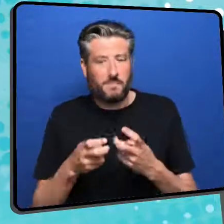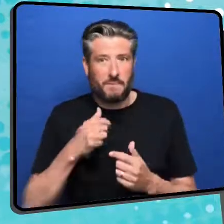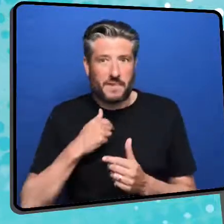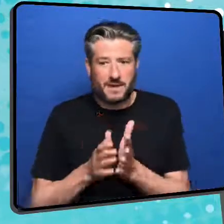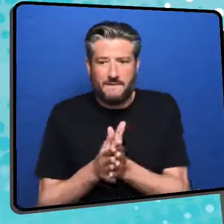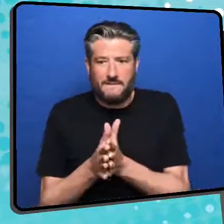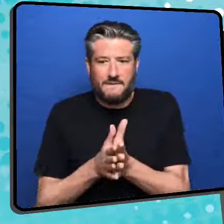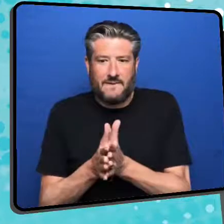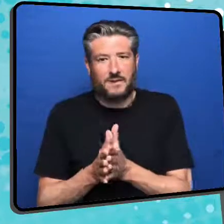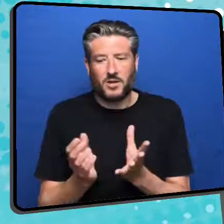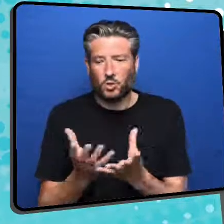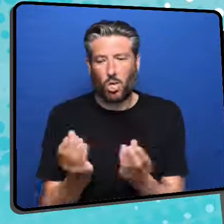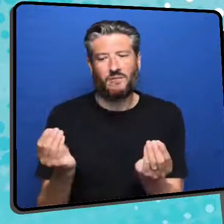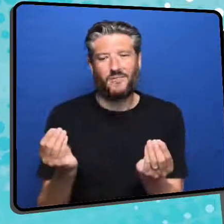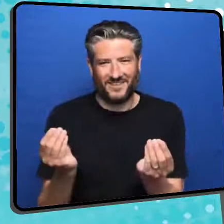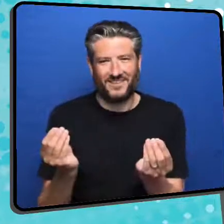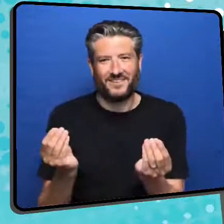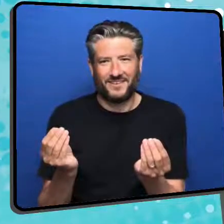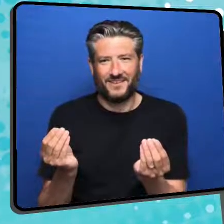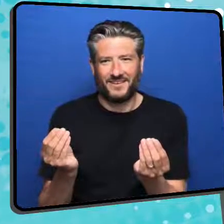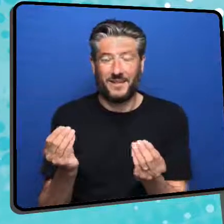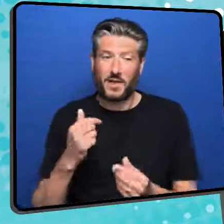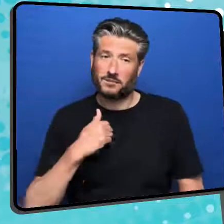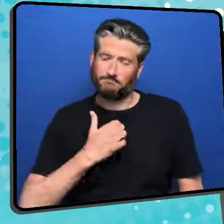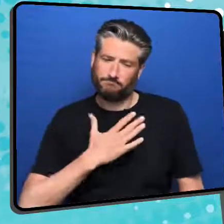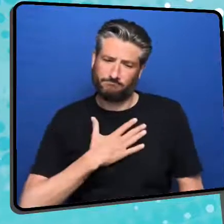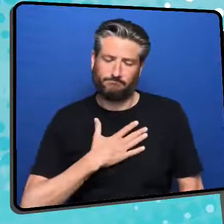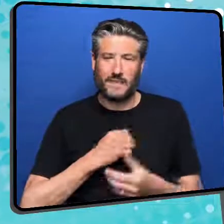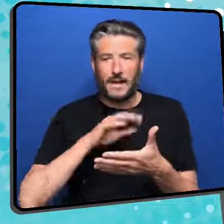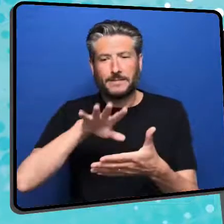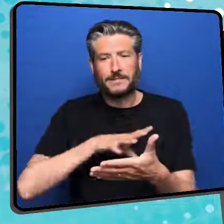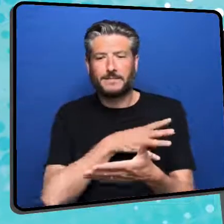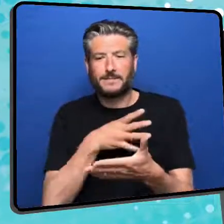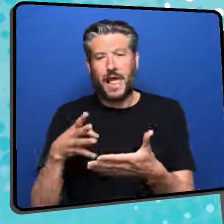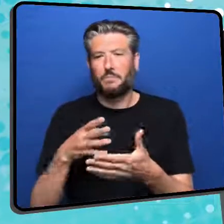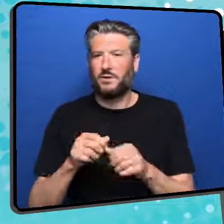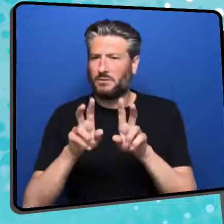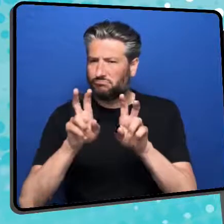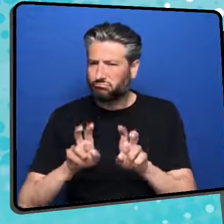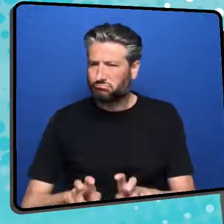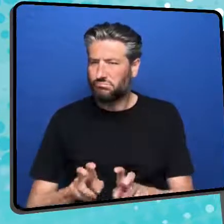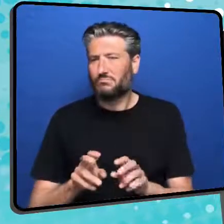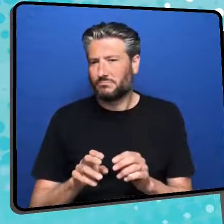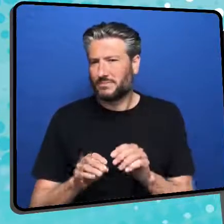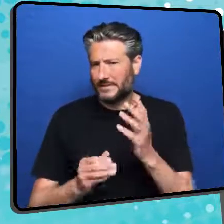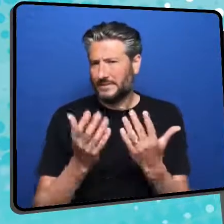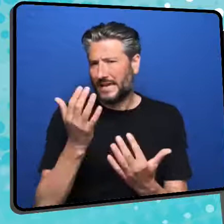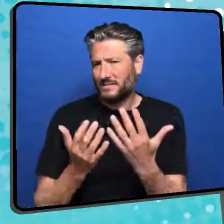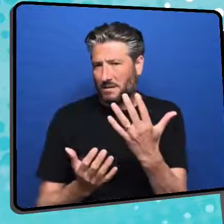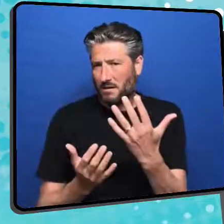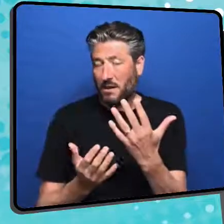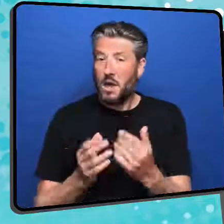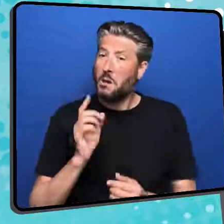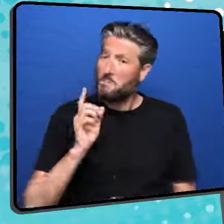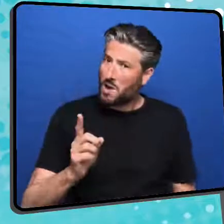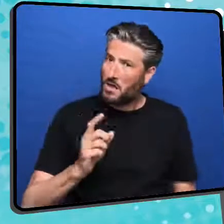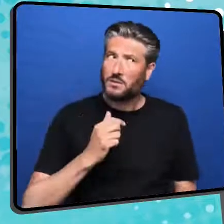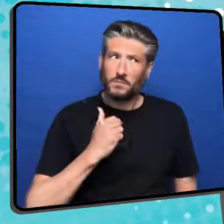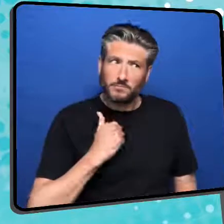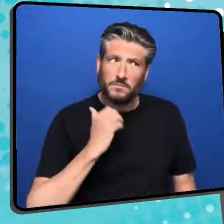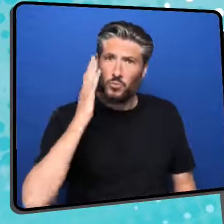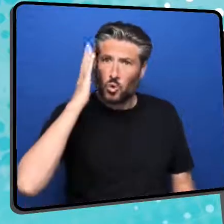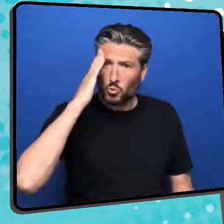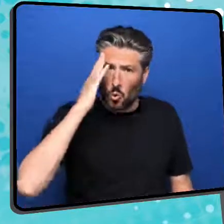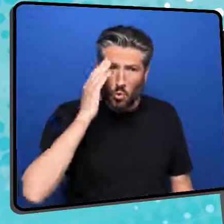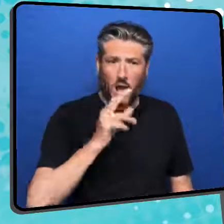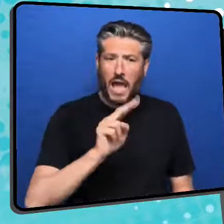I have a lot of fun with tabular data. It does not mean that I don't know anything about, for example, NLP. I know some basics.